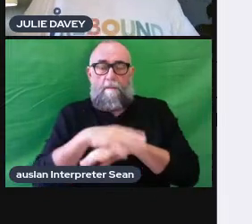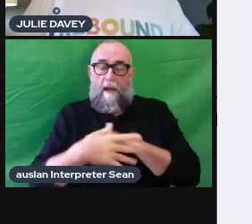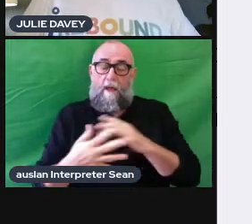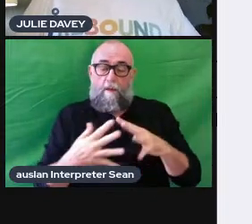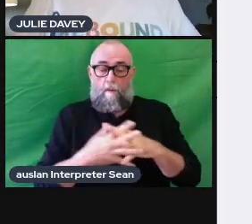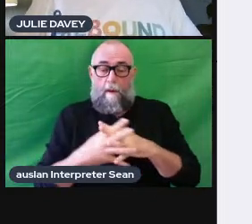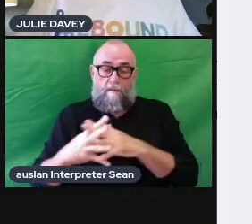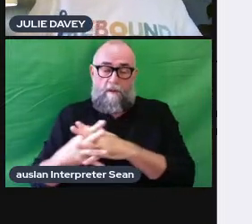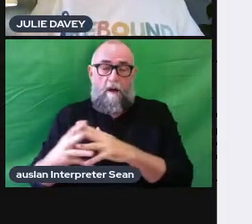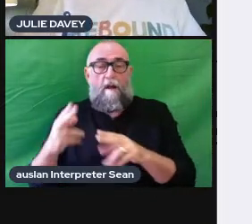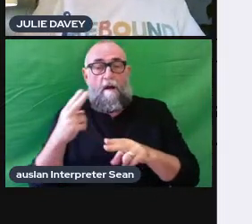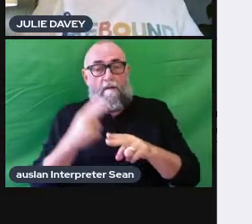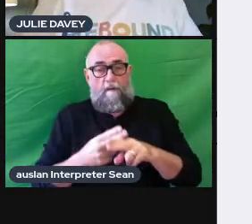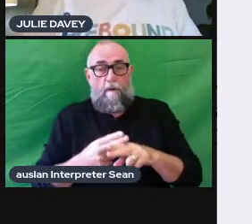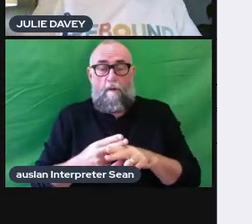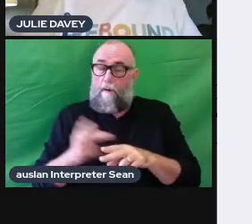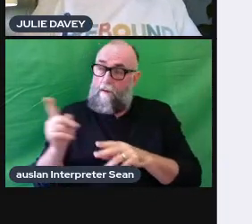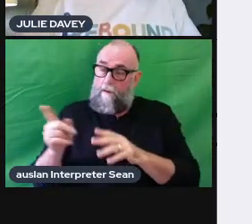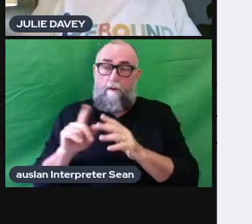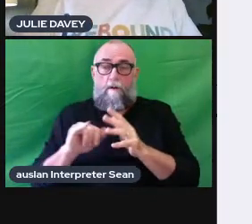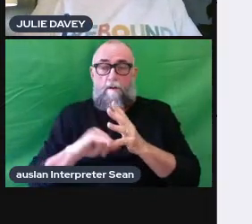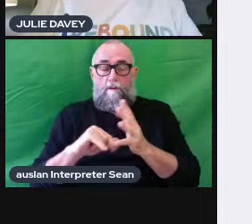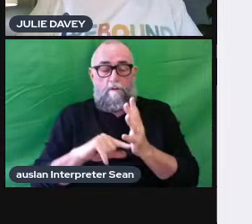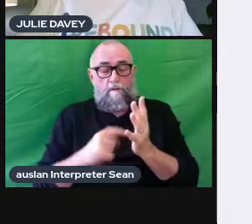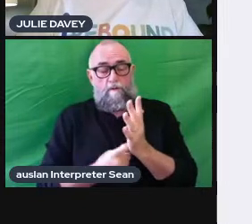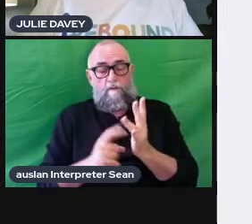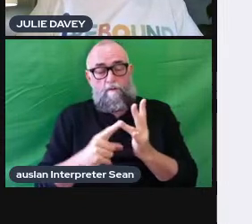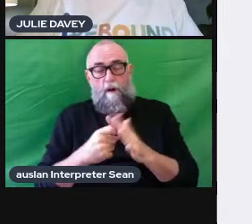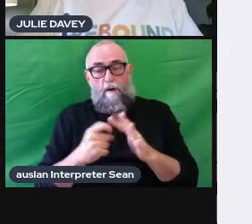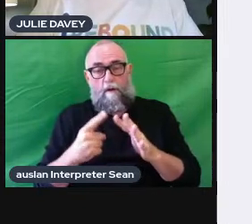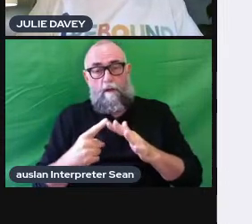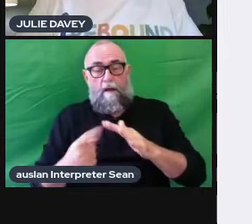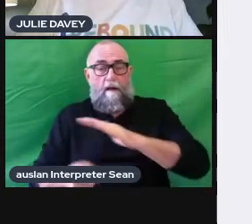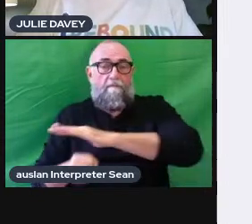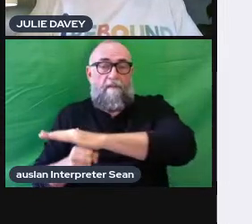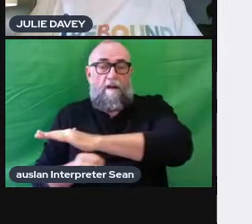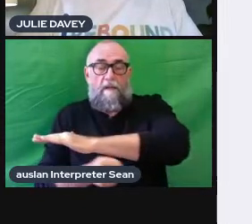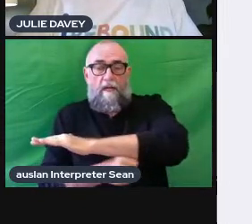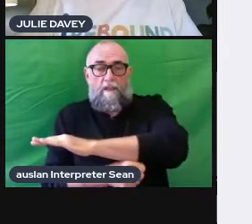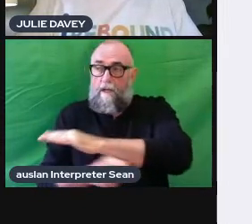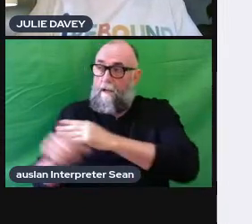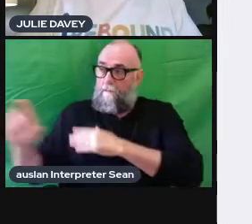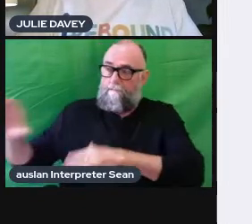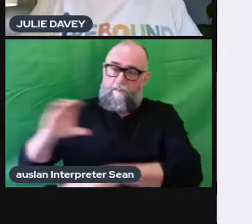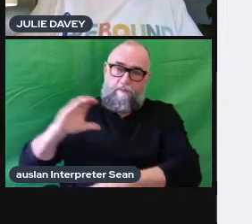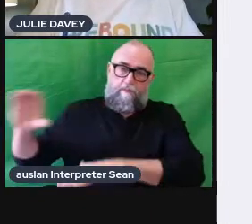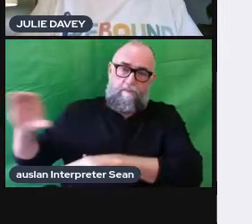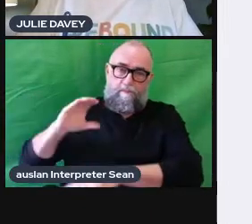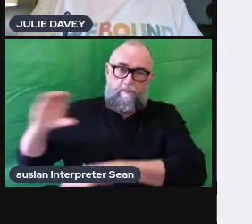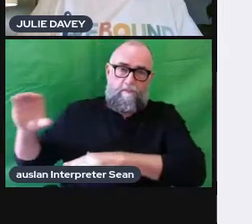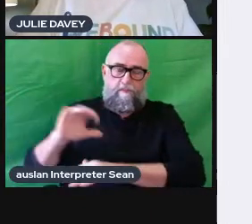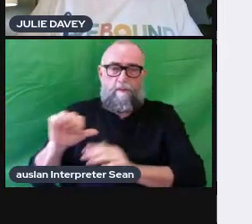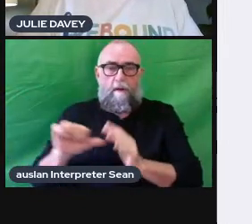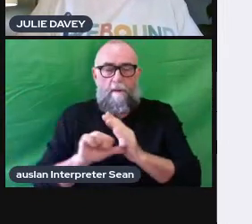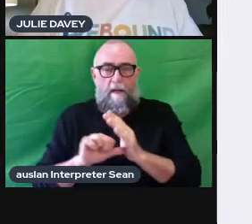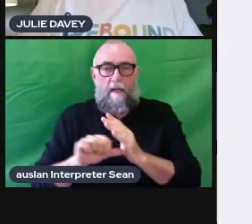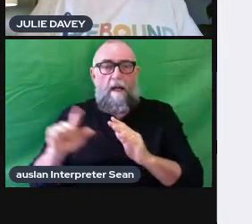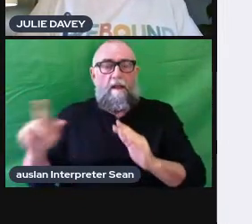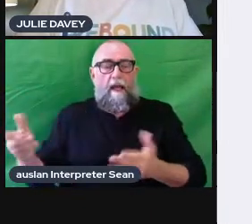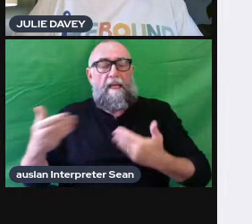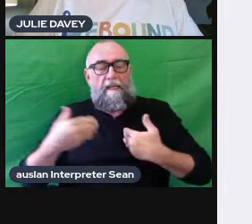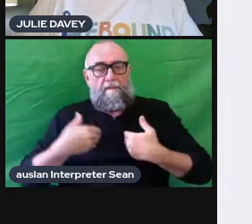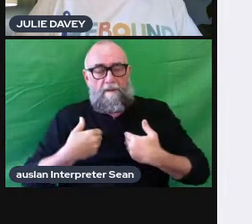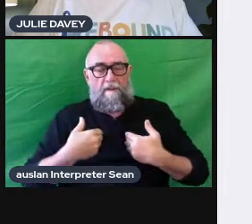So through their funding and support of the project, we have an ongoing presence on the Stroke Foundation